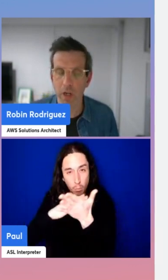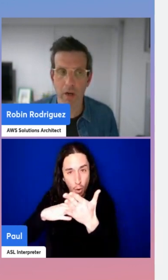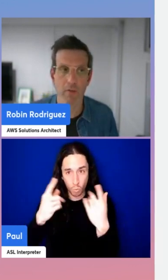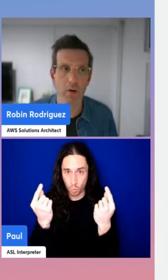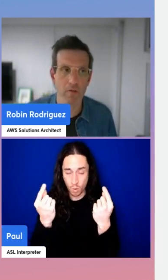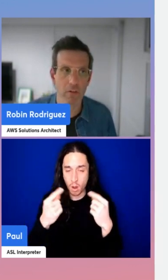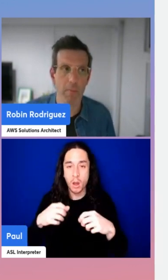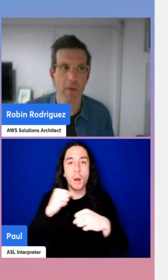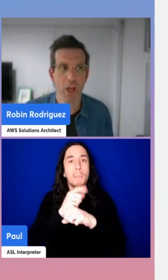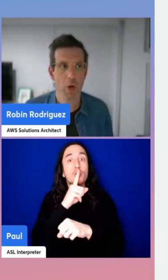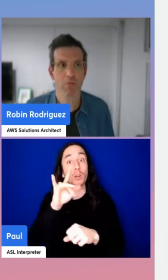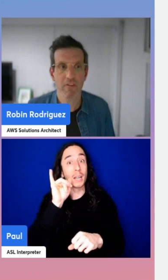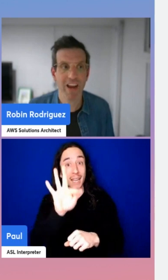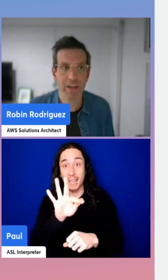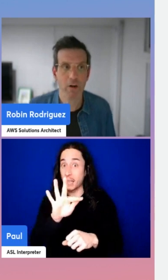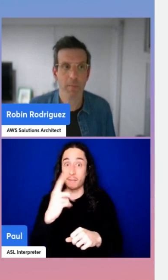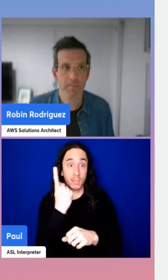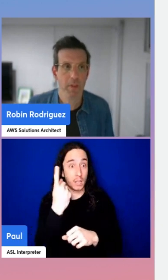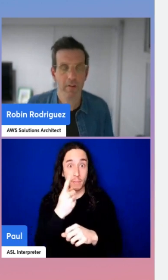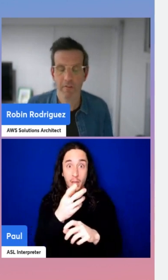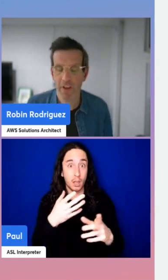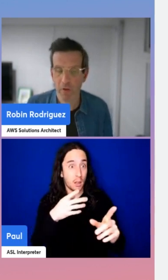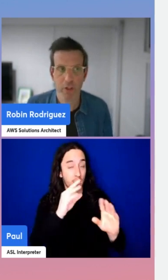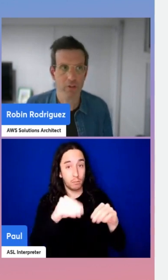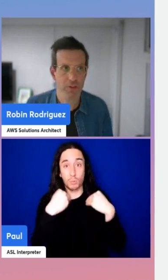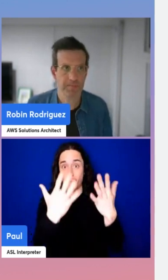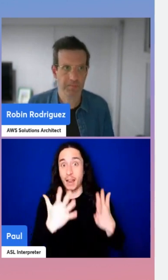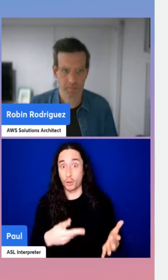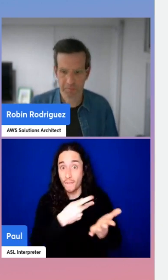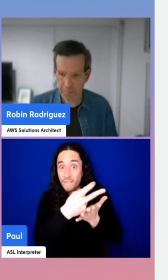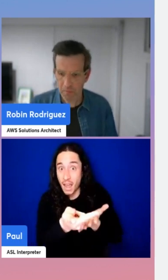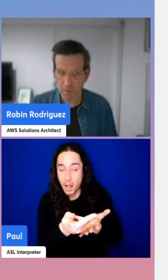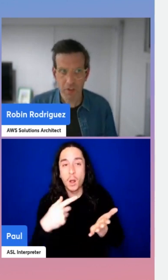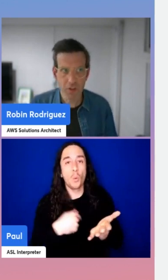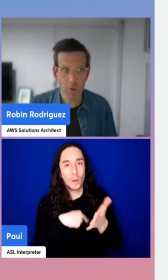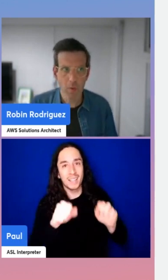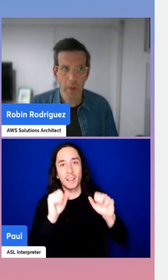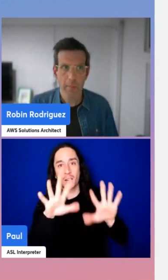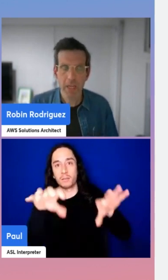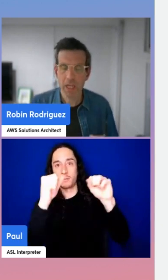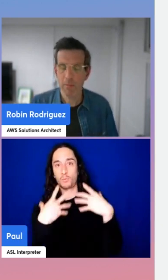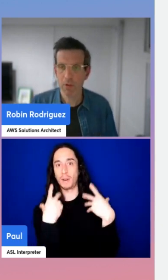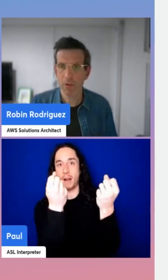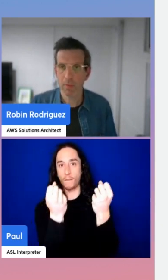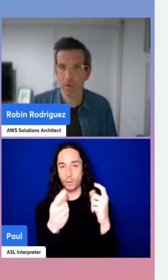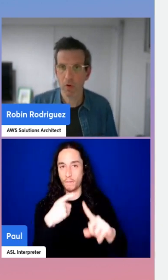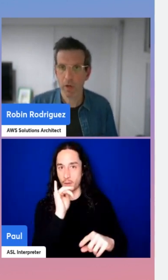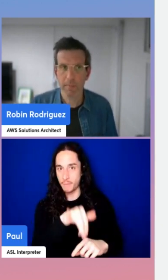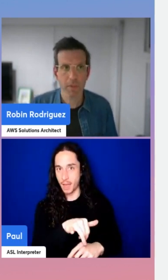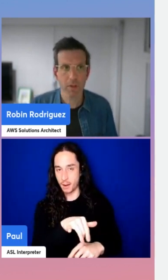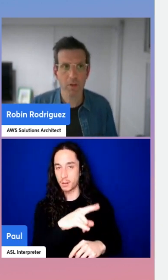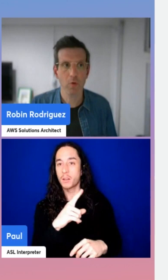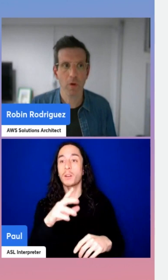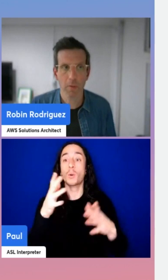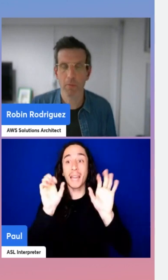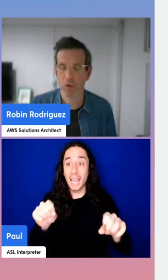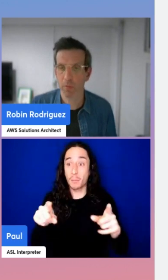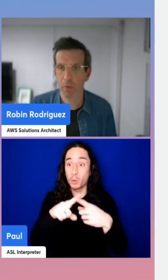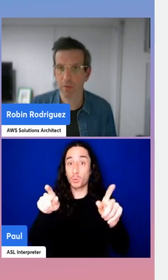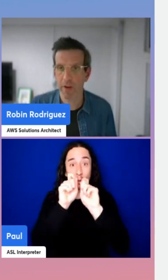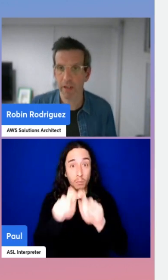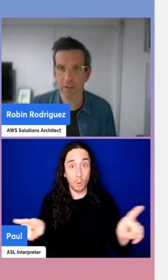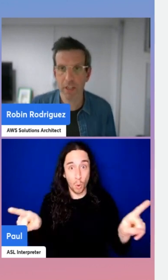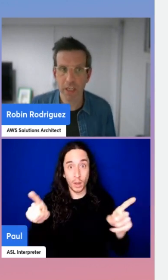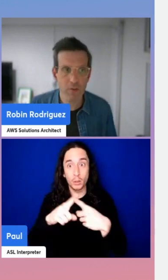can recover from provider failures. So being able to deploy to